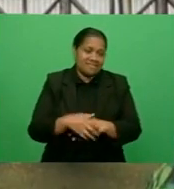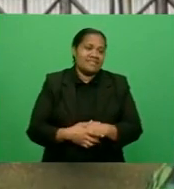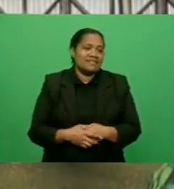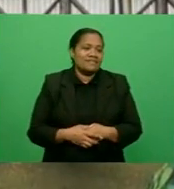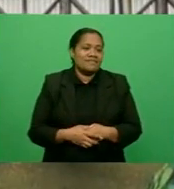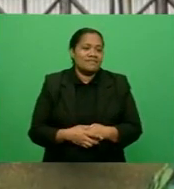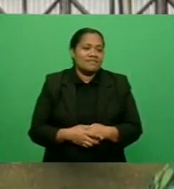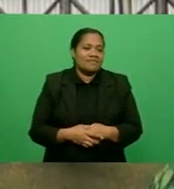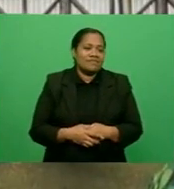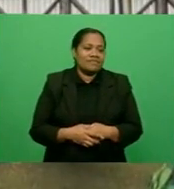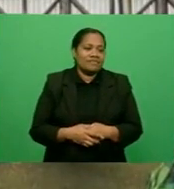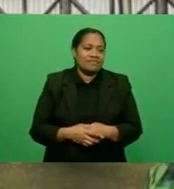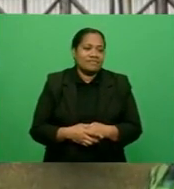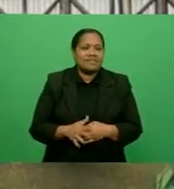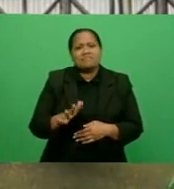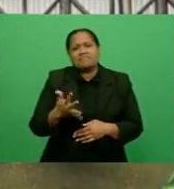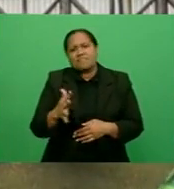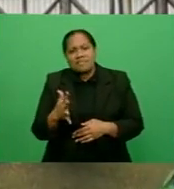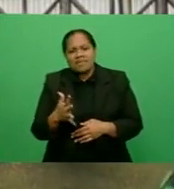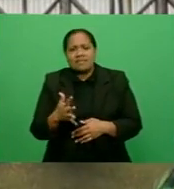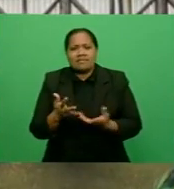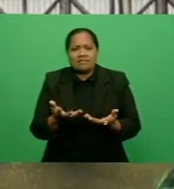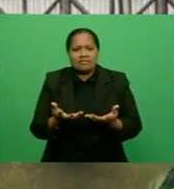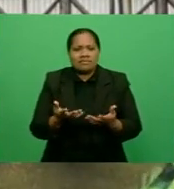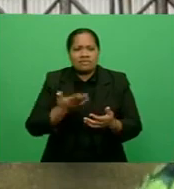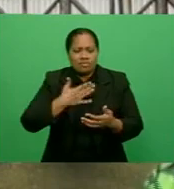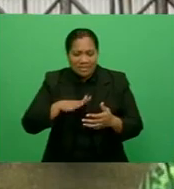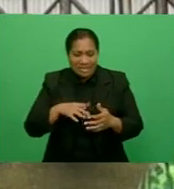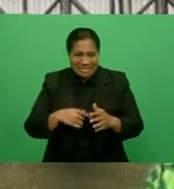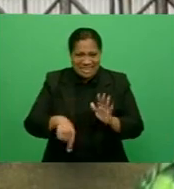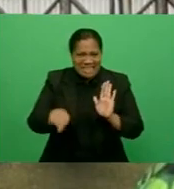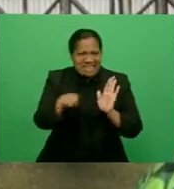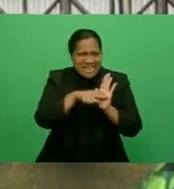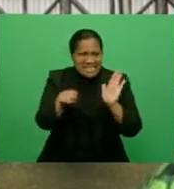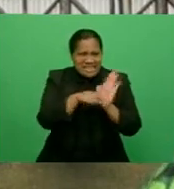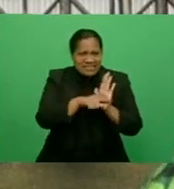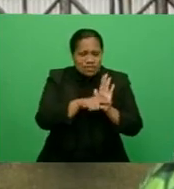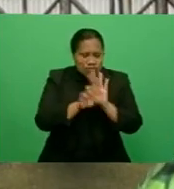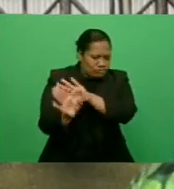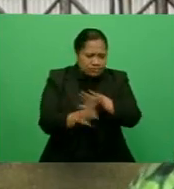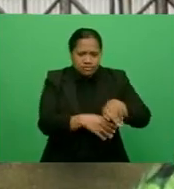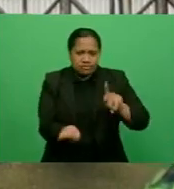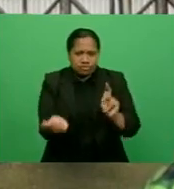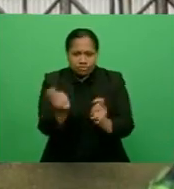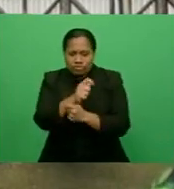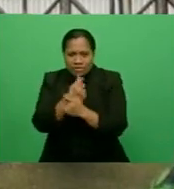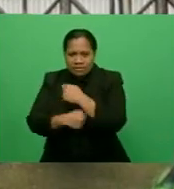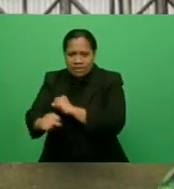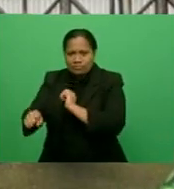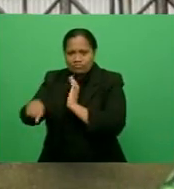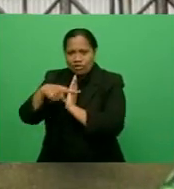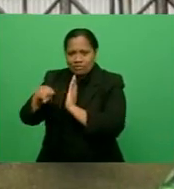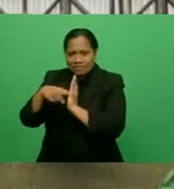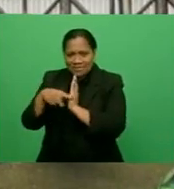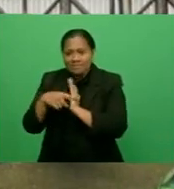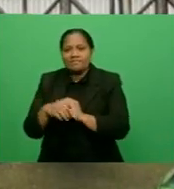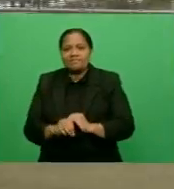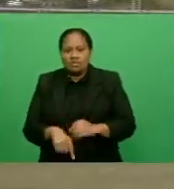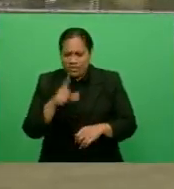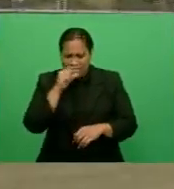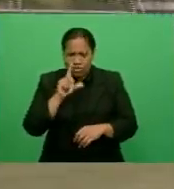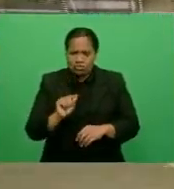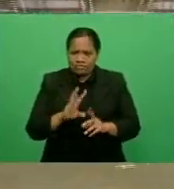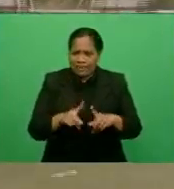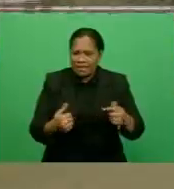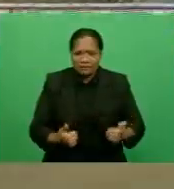something they've been accustomed to just to transfer that negative aggressiveness to positive in order to do something well for the game and